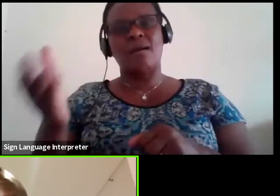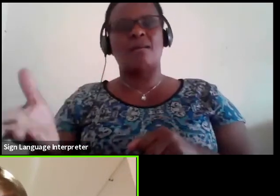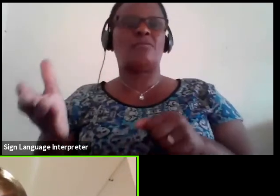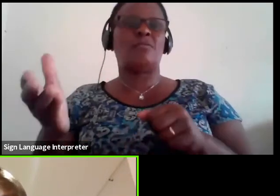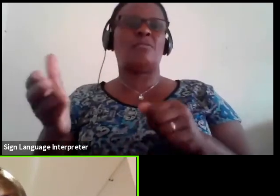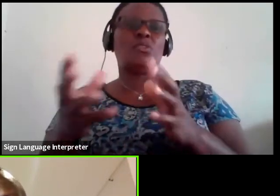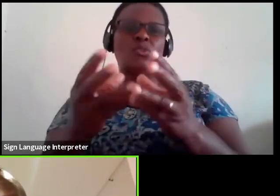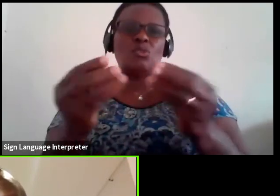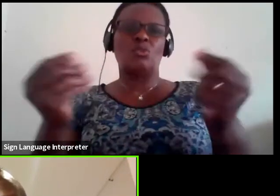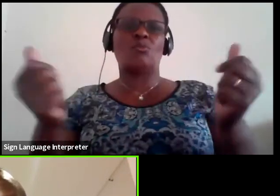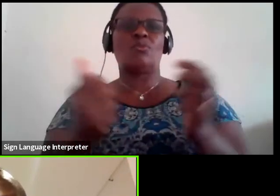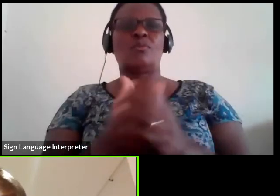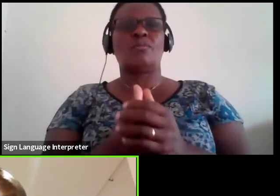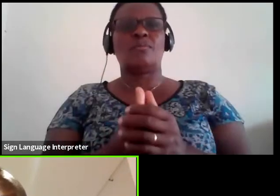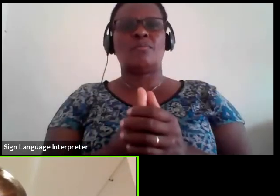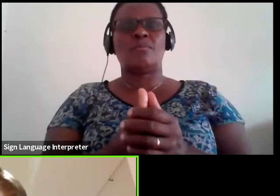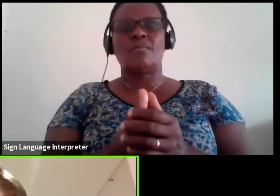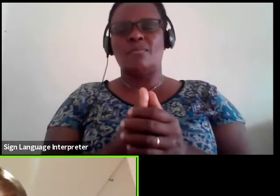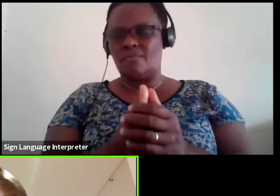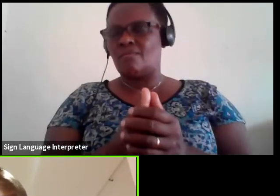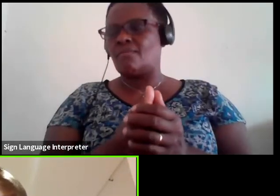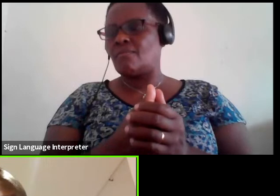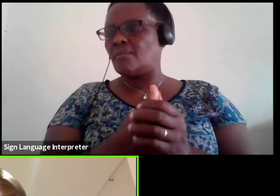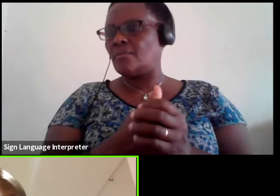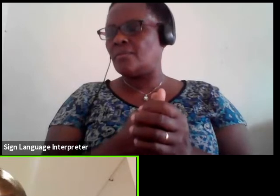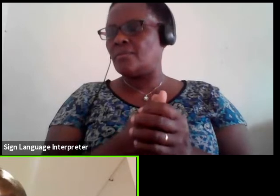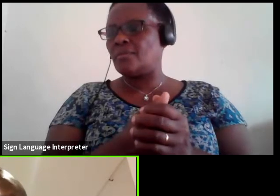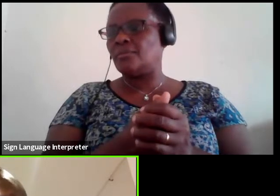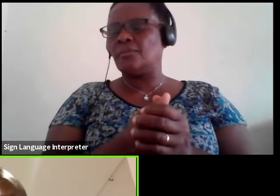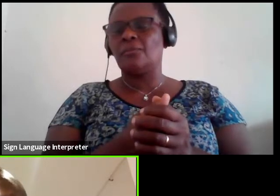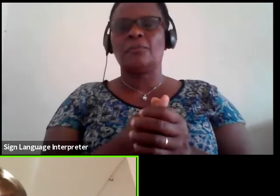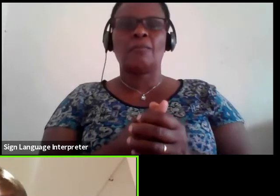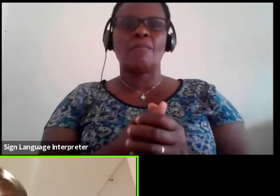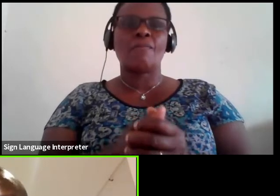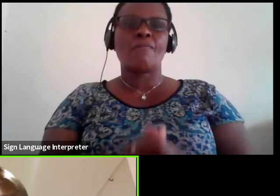which can only be conducted in line with human rights standards. Thank you.